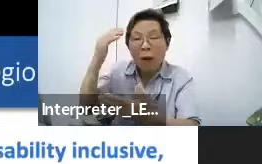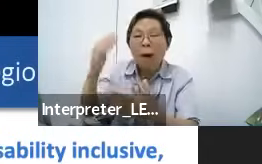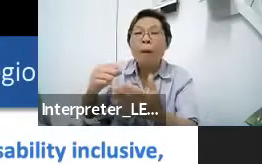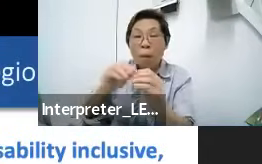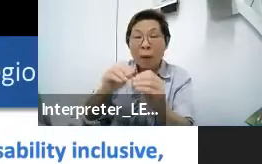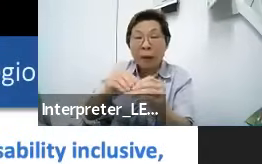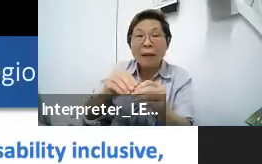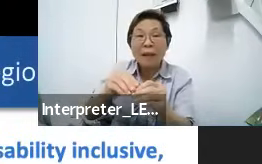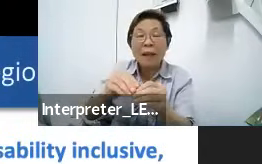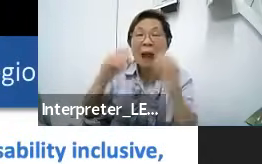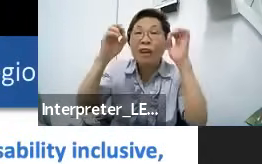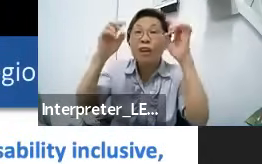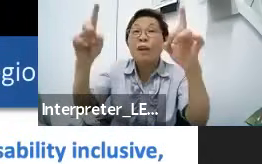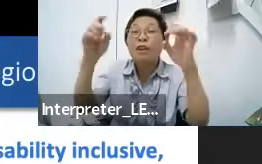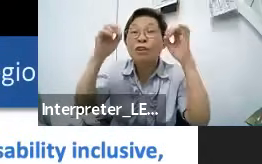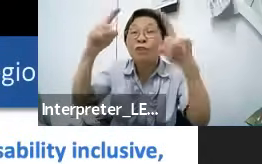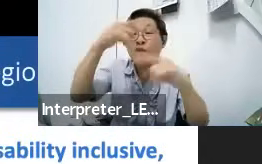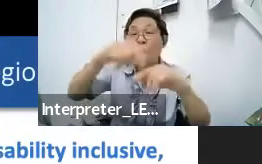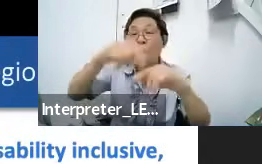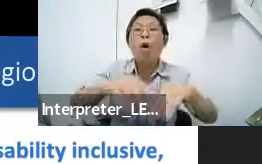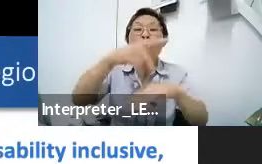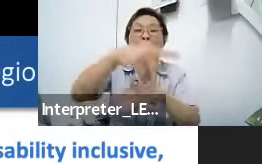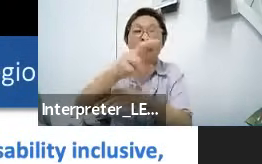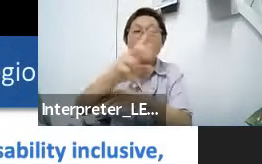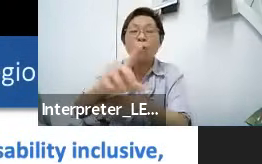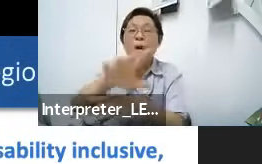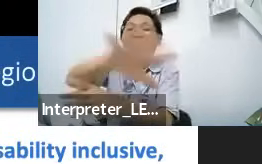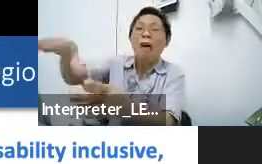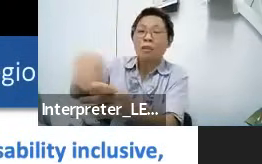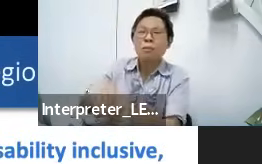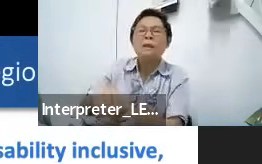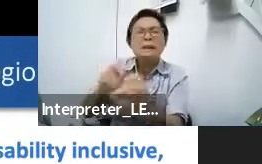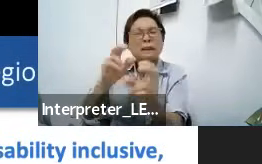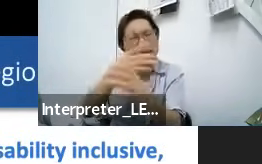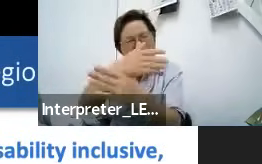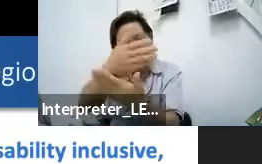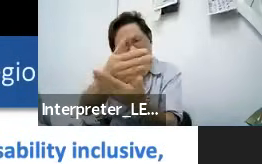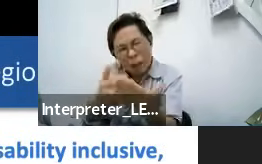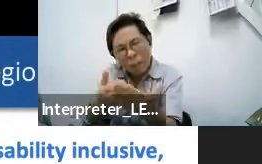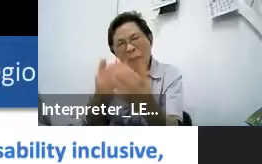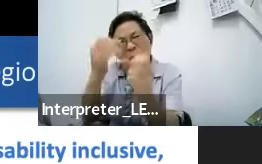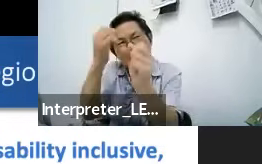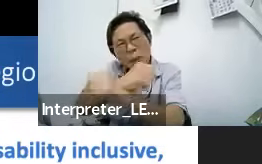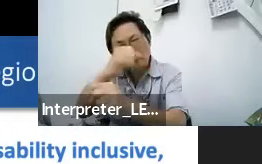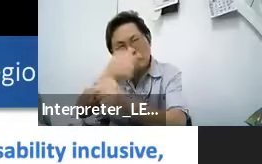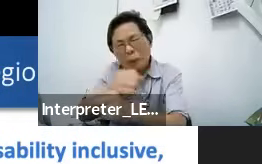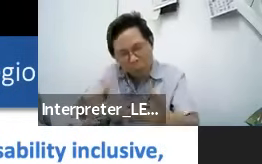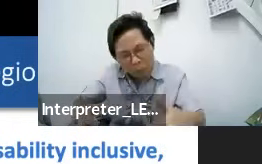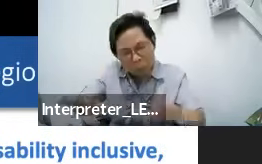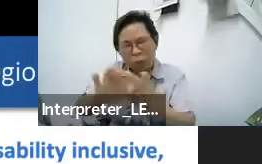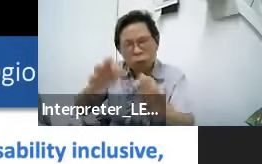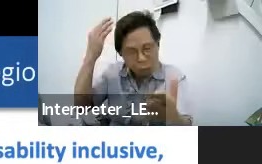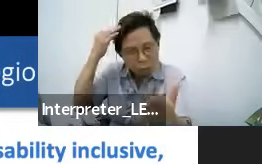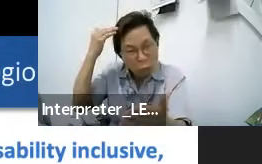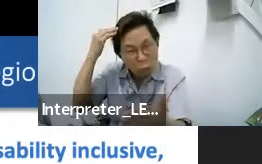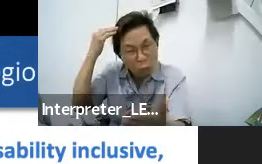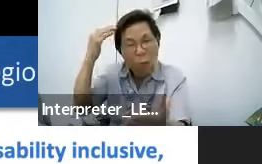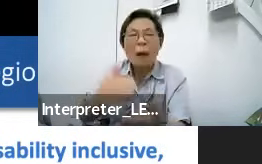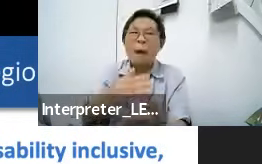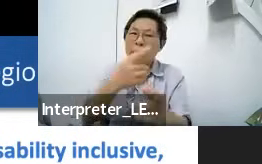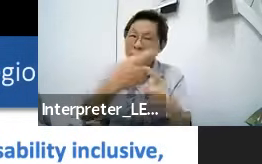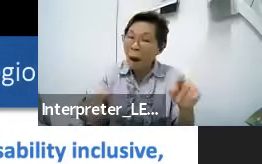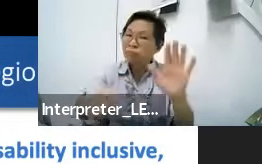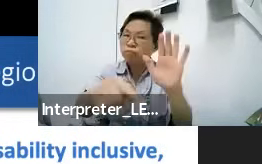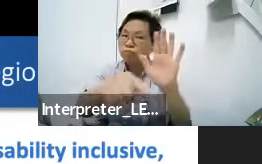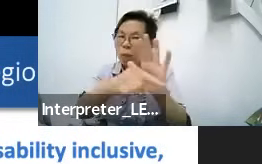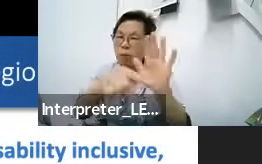disability inclusive, some challenges that we feel are very important to note are still the negative attitudes